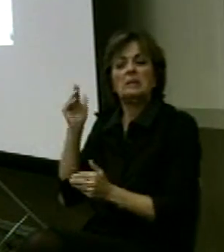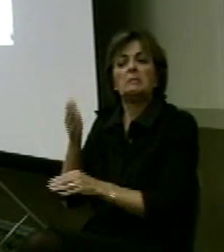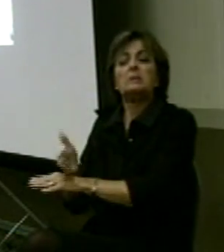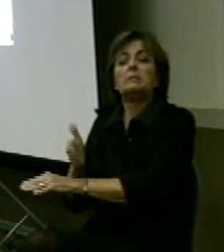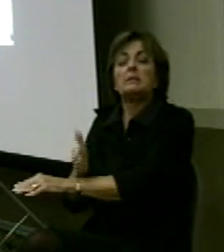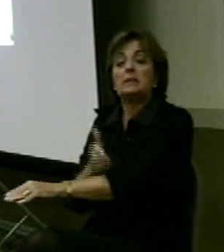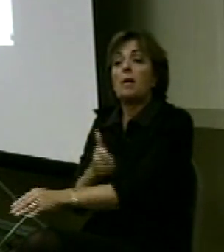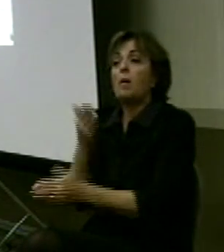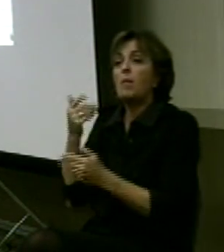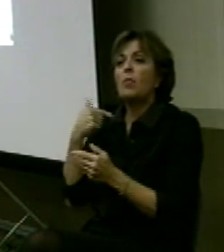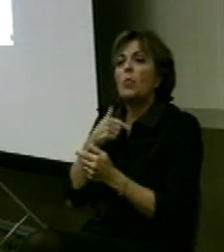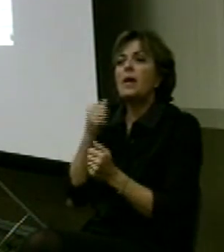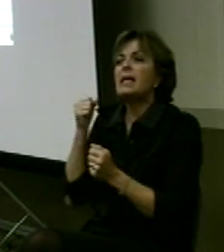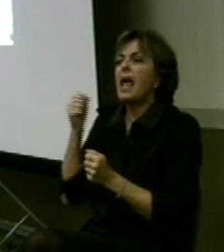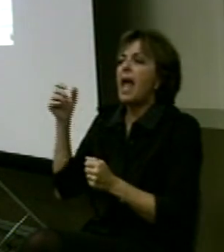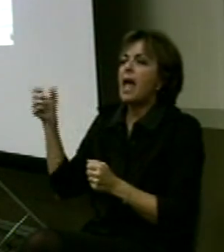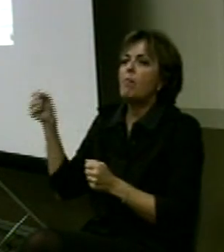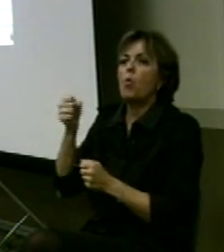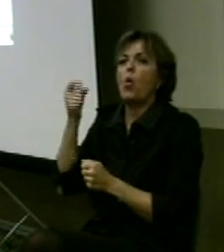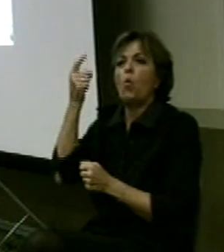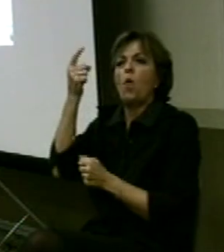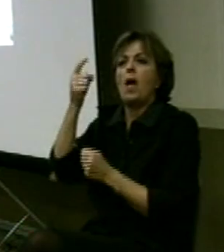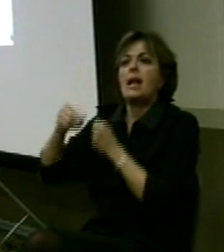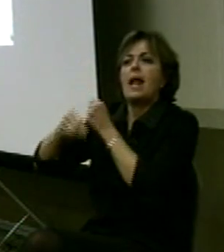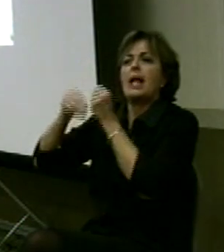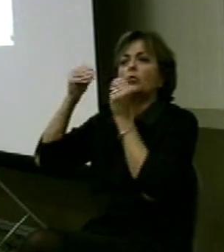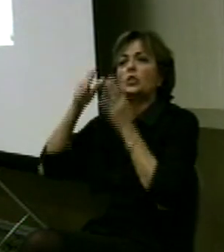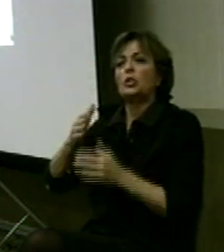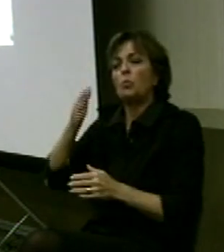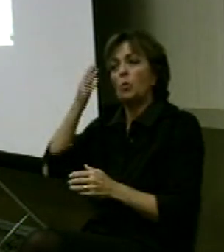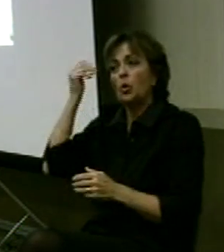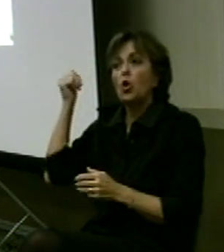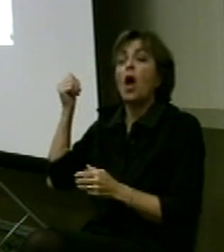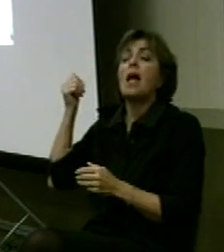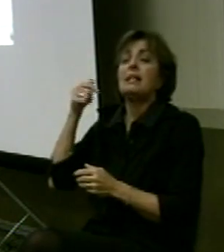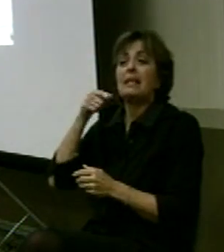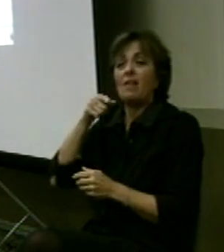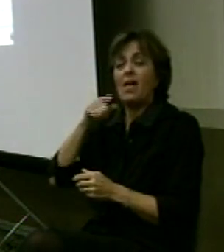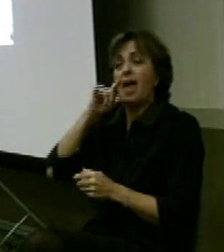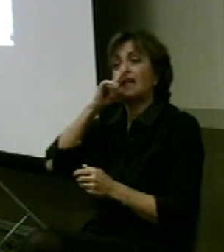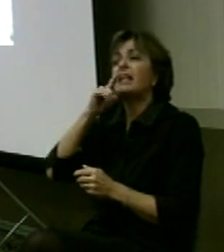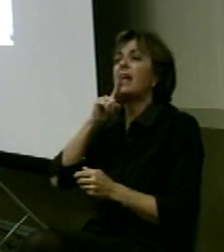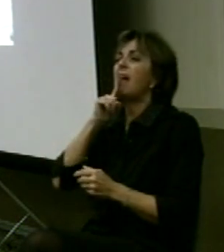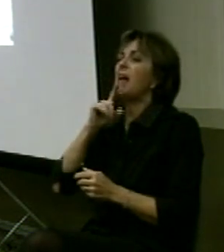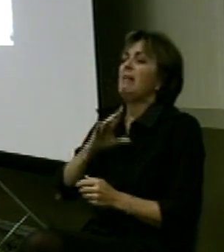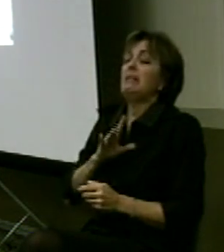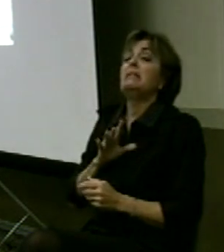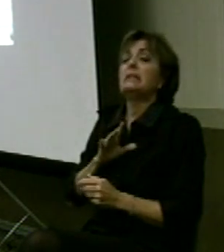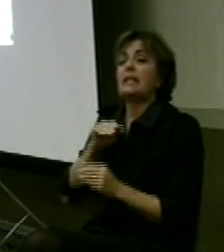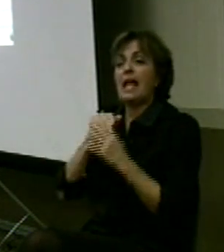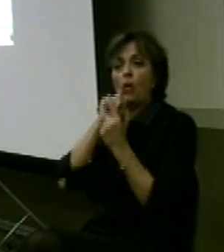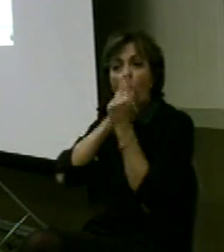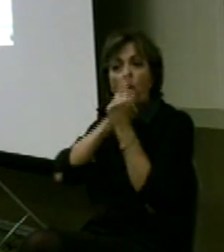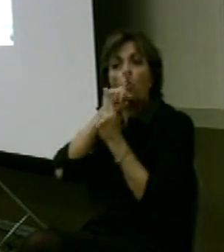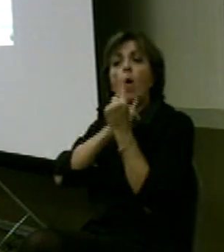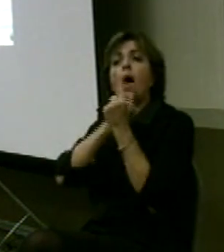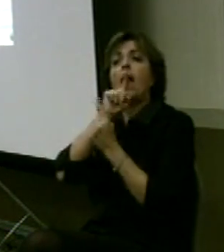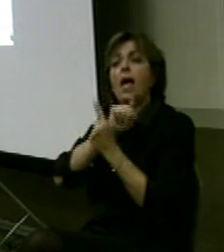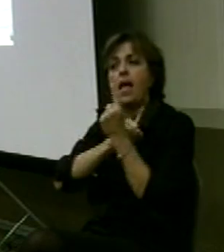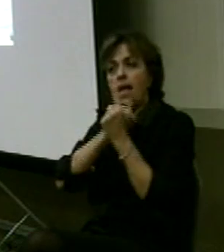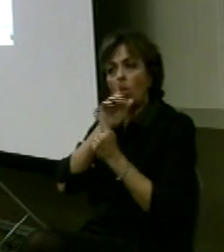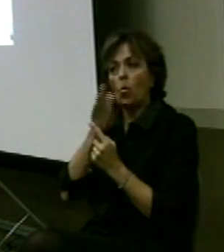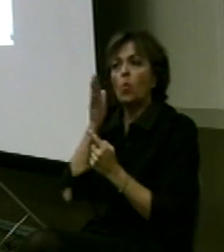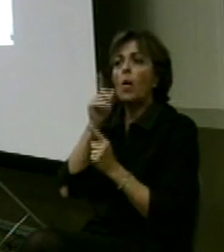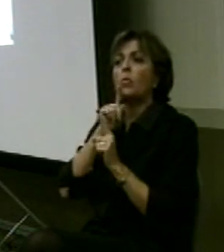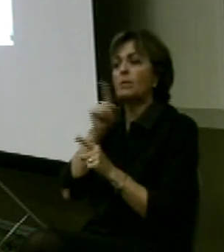could pool a resource, one extra teacher, because the kid does respond well to a one-to-one, and that's just a simple, easy solution. They have